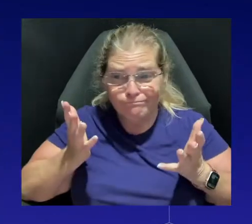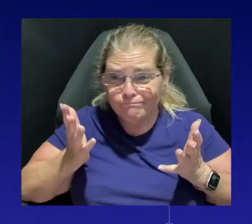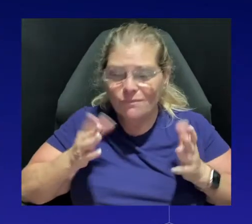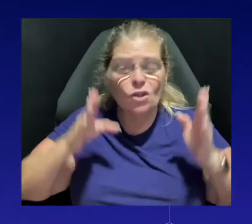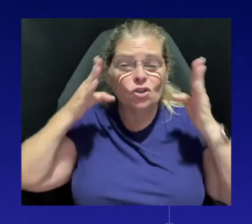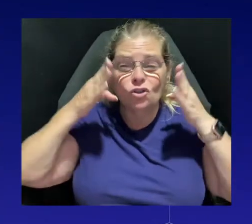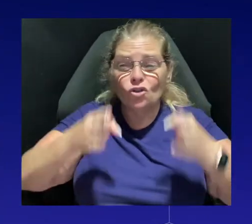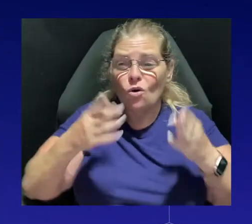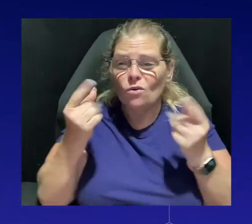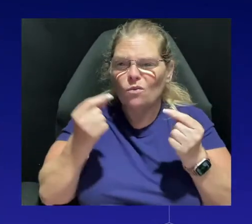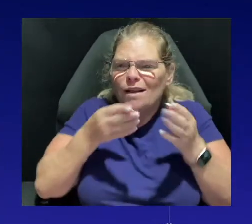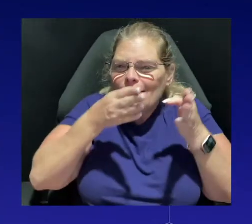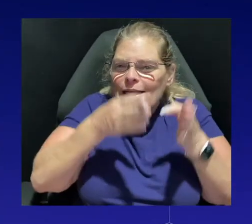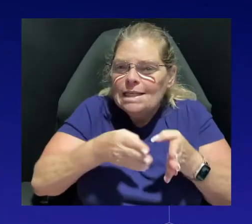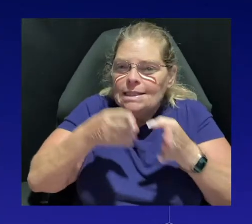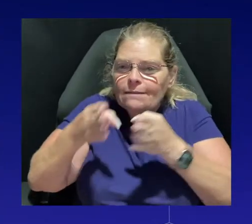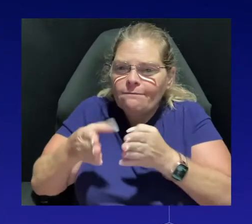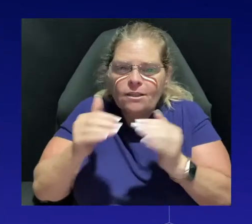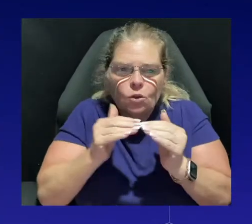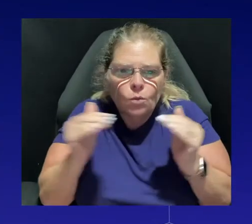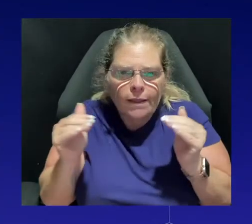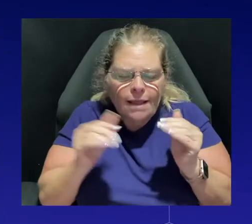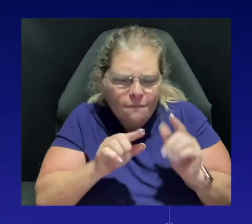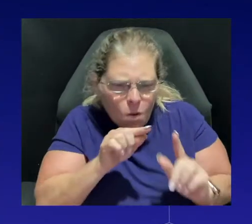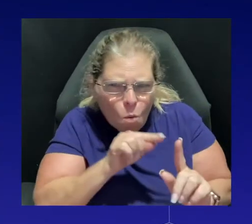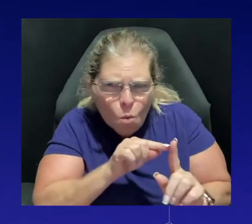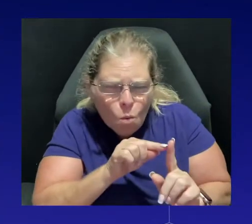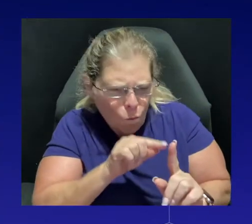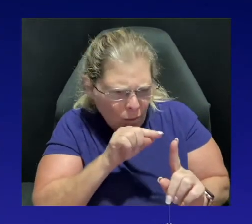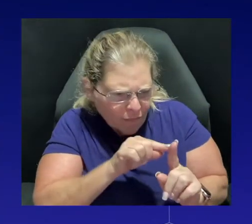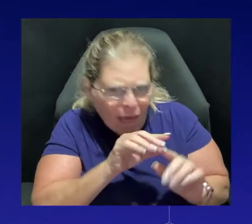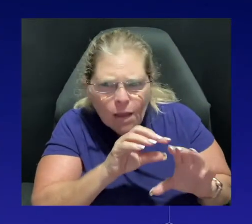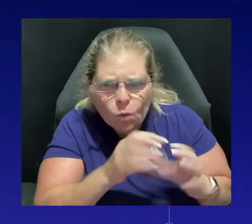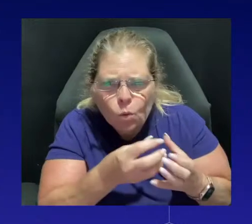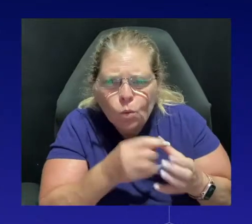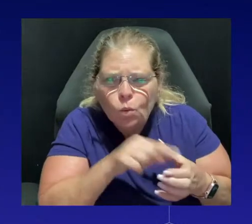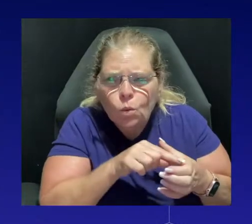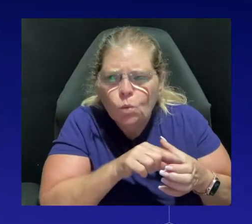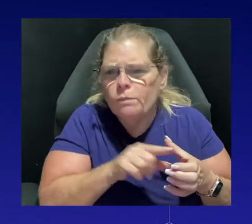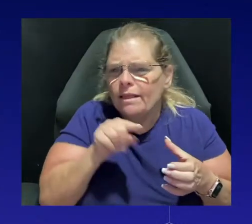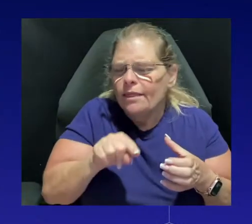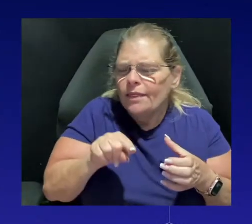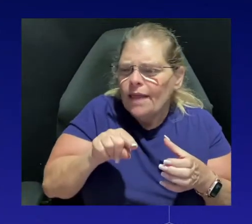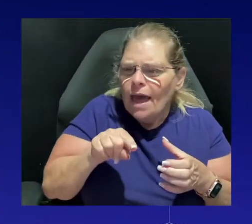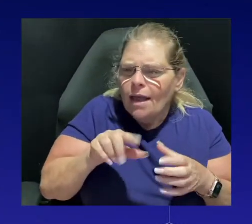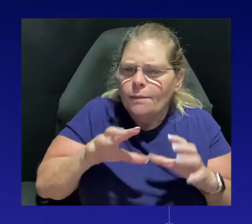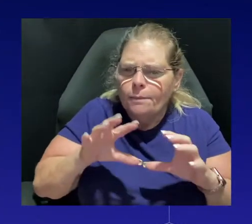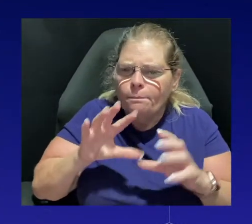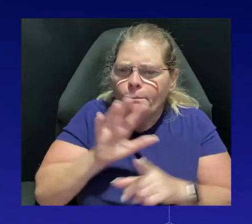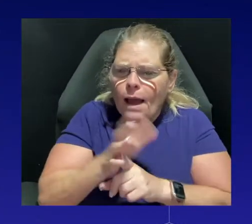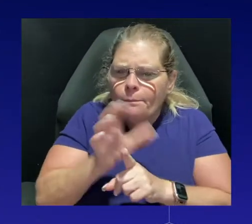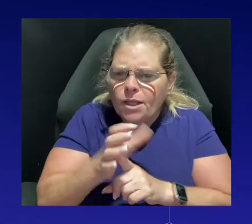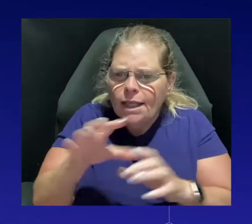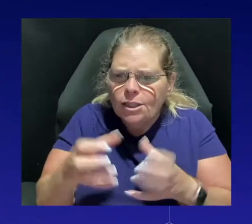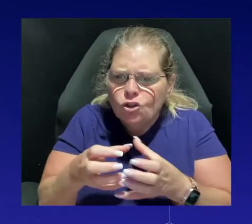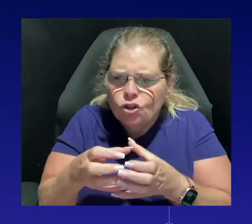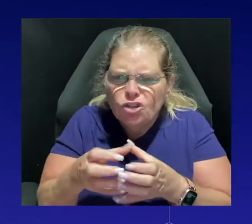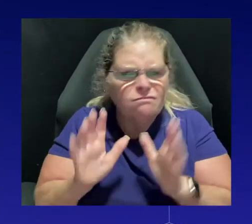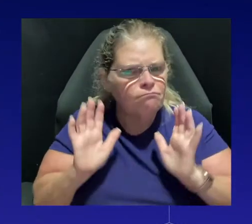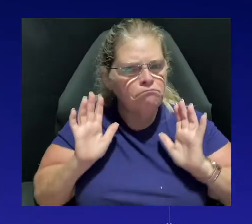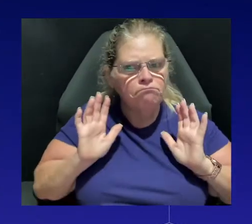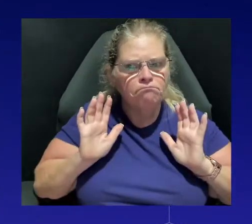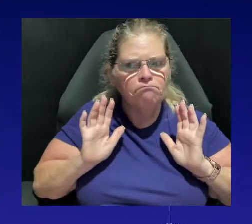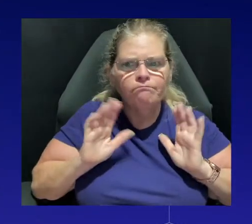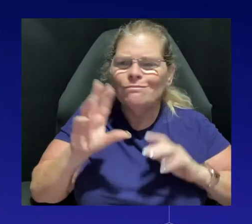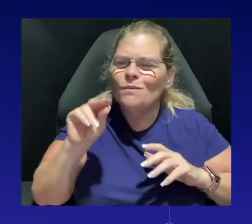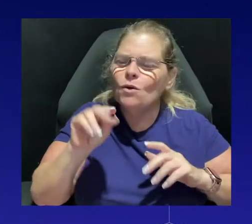the individual level. So, you know, target that population or this group in the community. And I think where we need to go in the future is